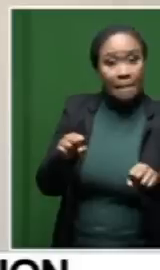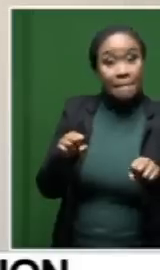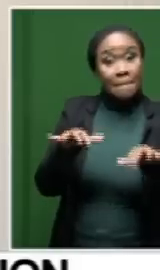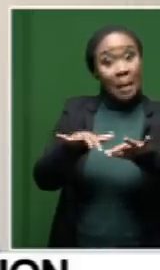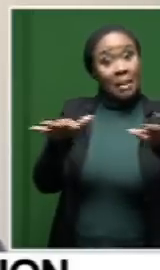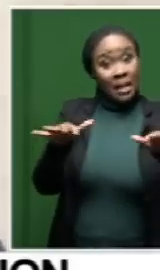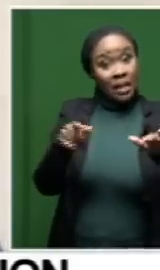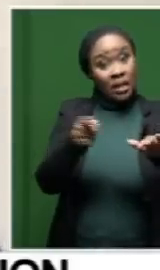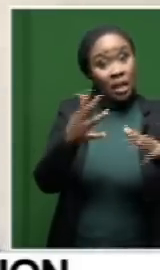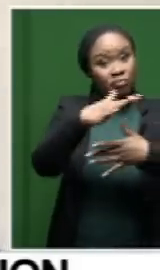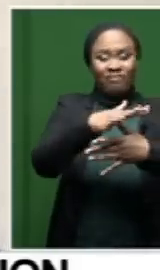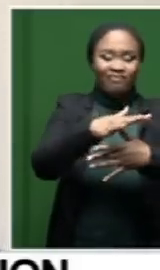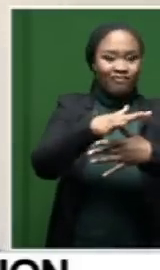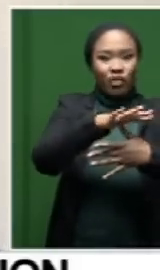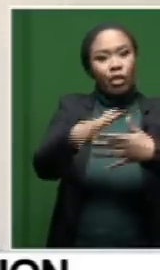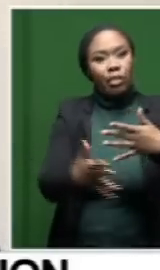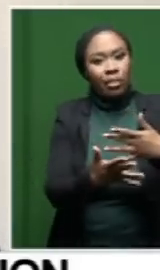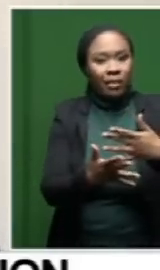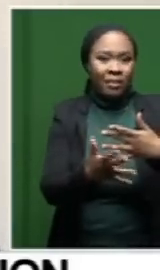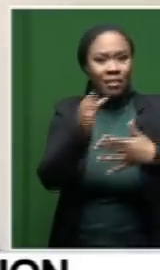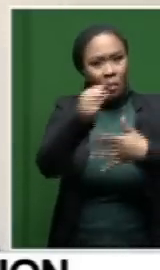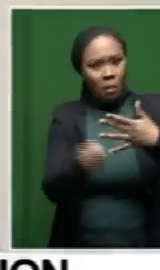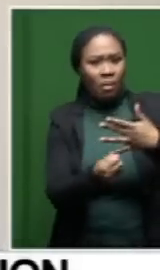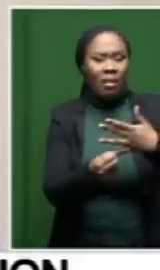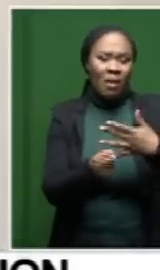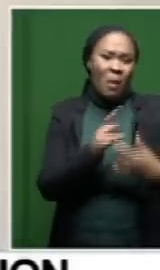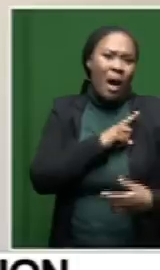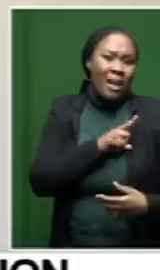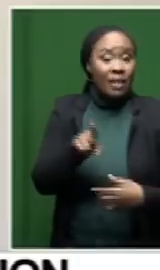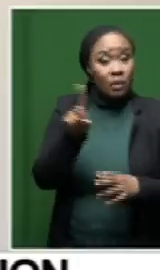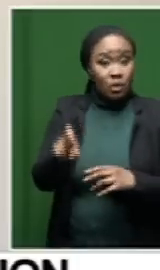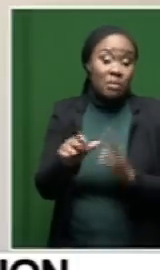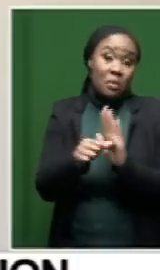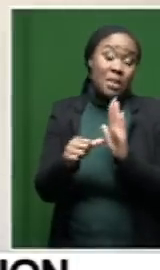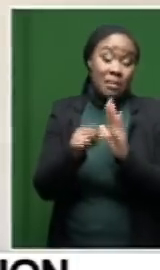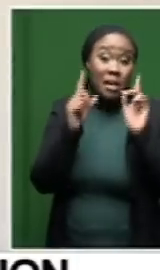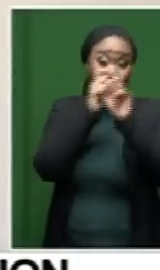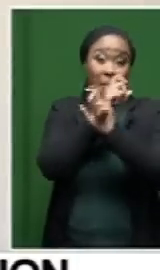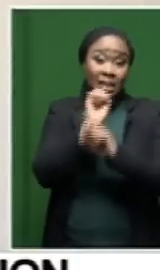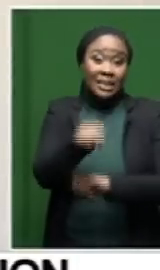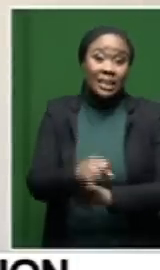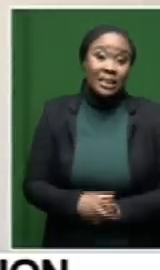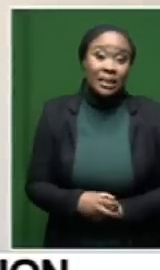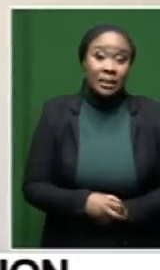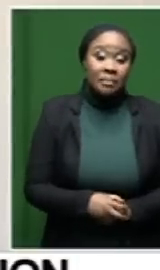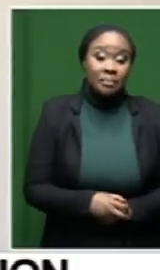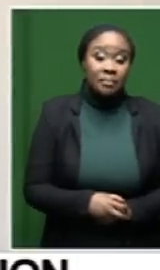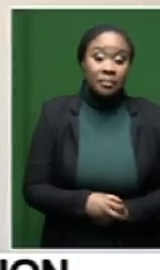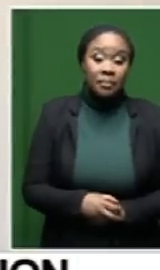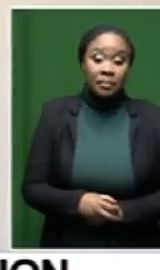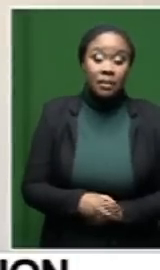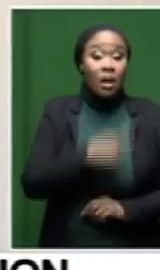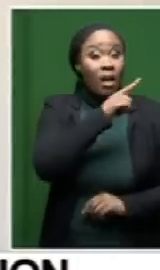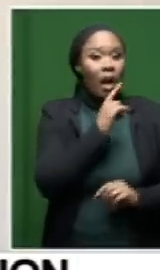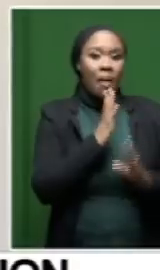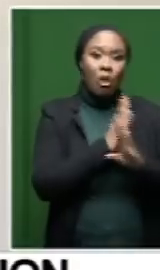question, the answer is, of course, as always, complex. One of the reasons why private interests are able to triumph over the